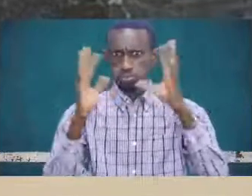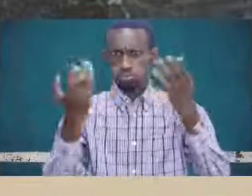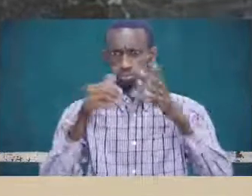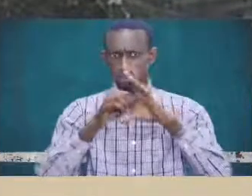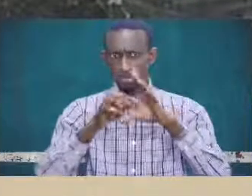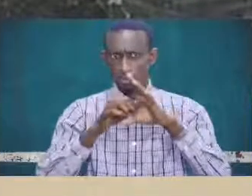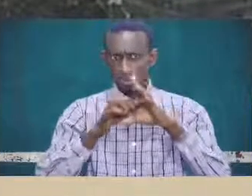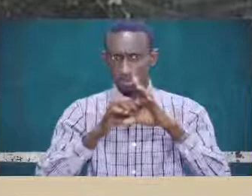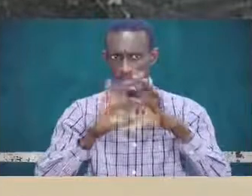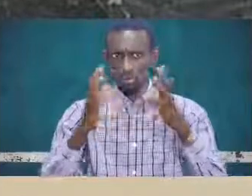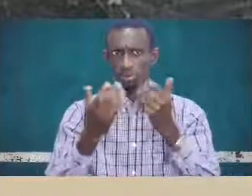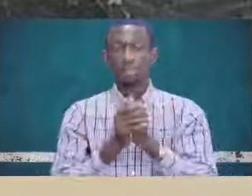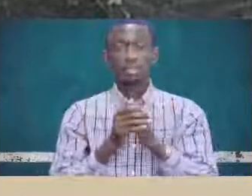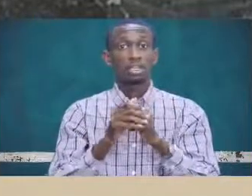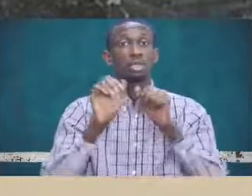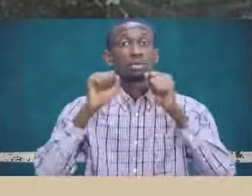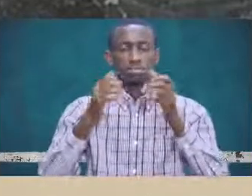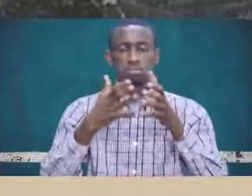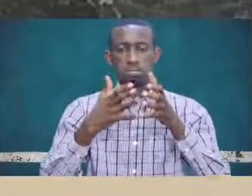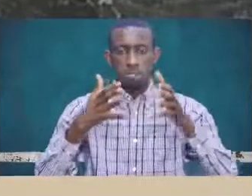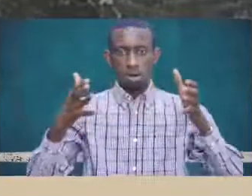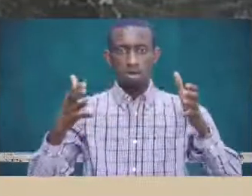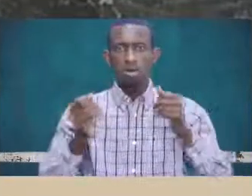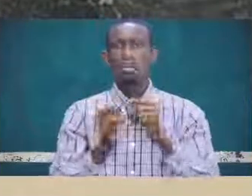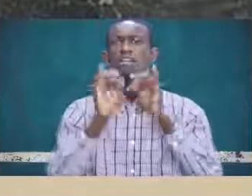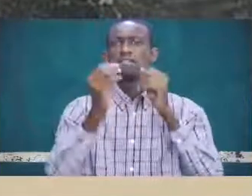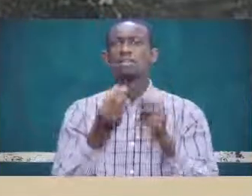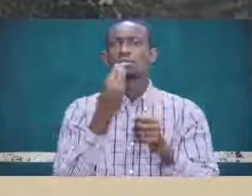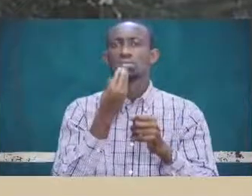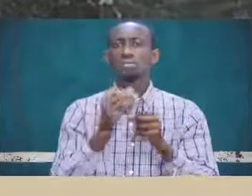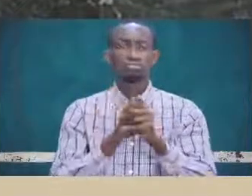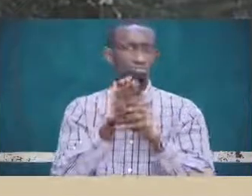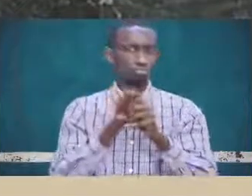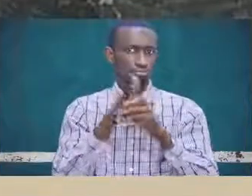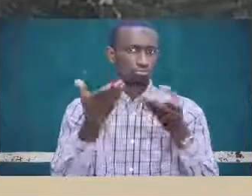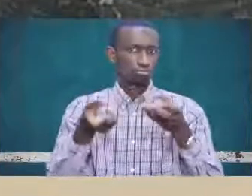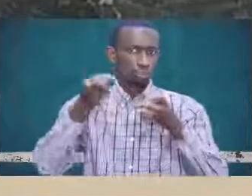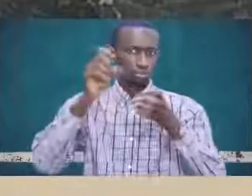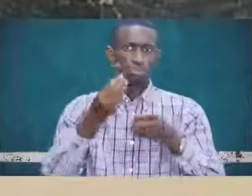as it is fills with the food.